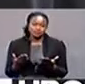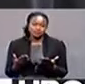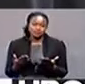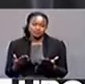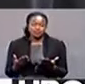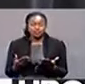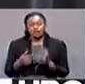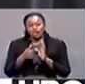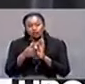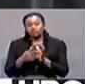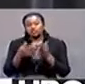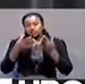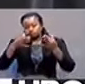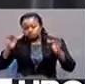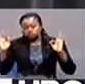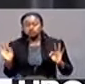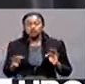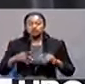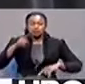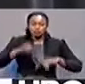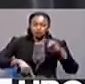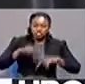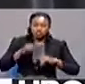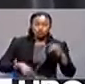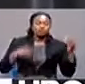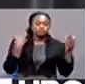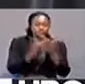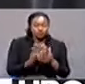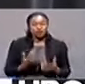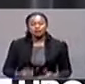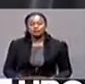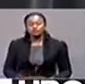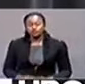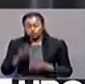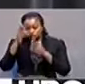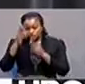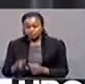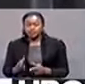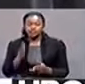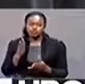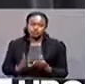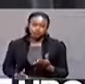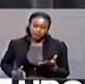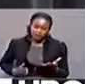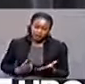releasing of the political prisoners, respect for human rights,